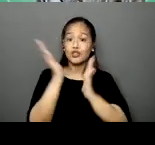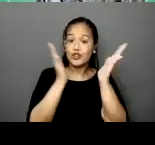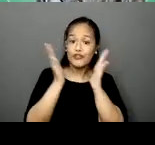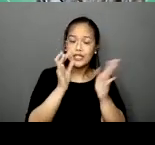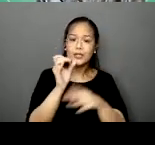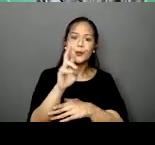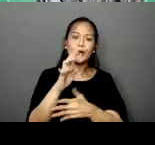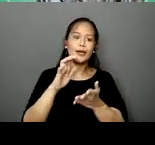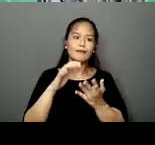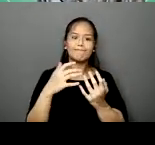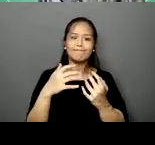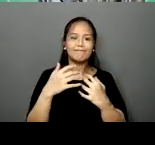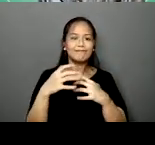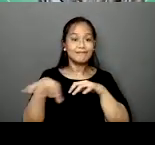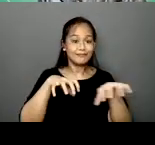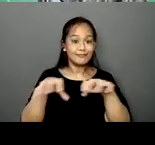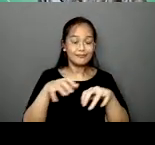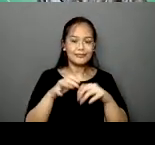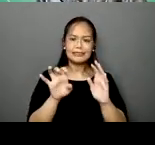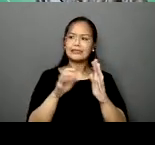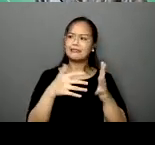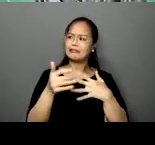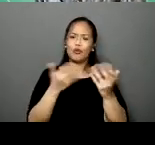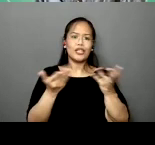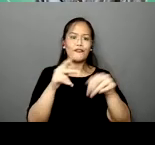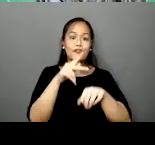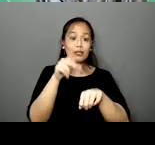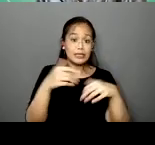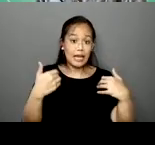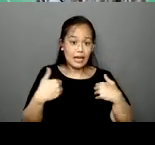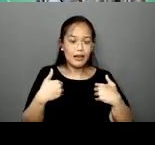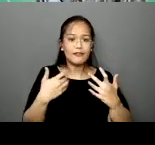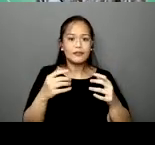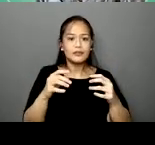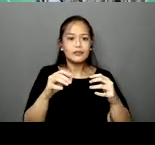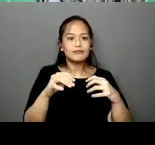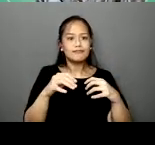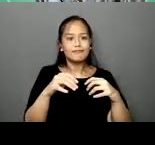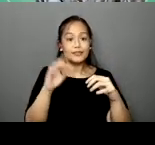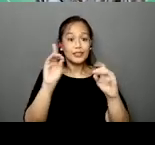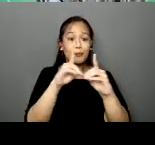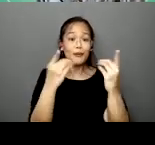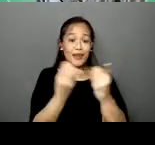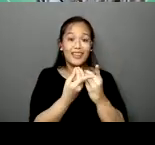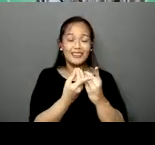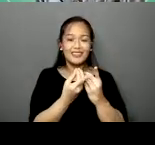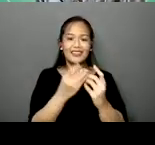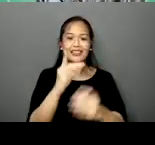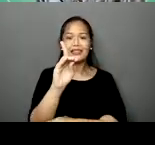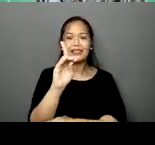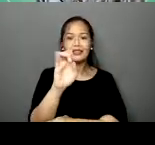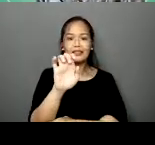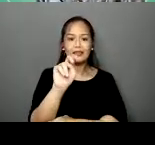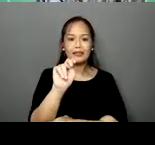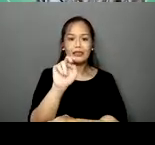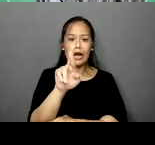the Philippines, we have departments like the DENR that actually whose role is to monitor this.